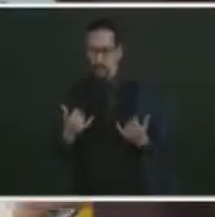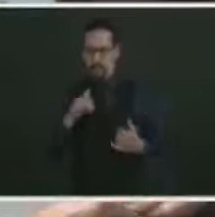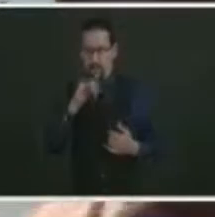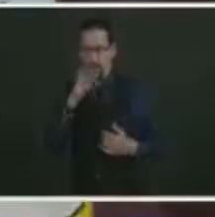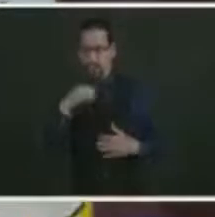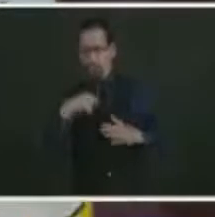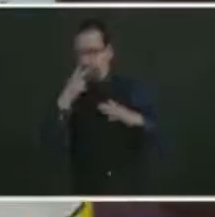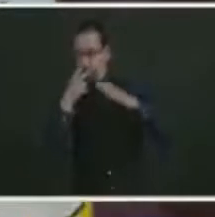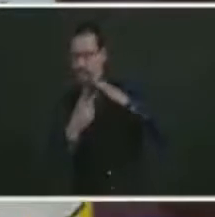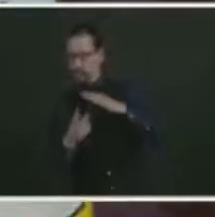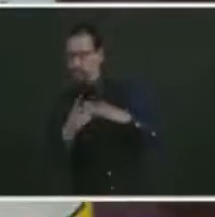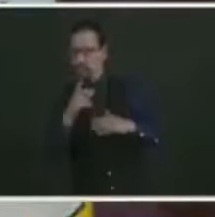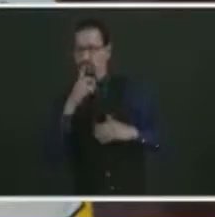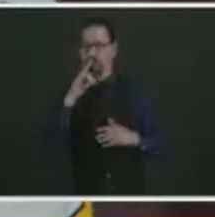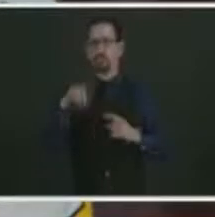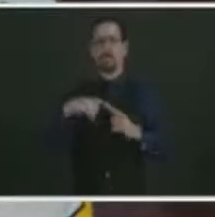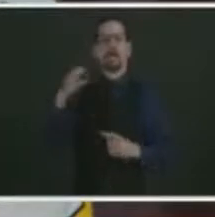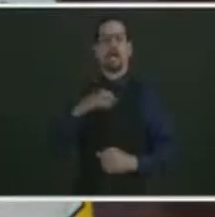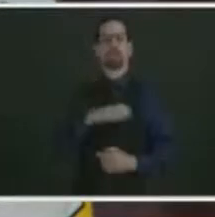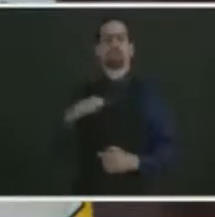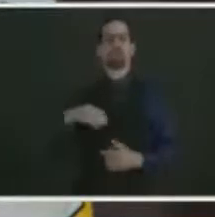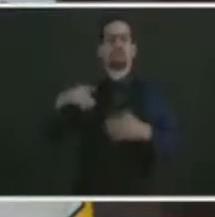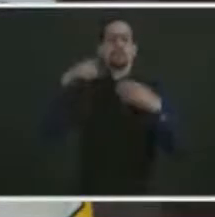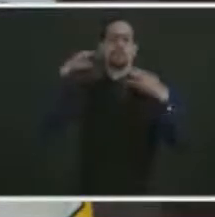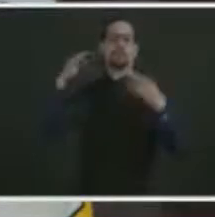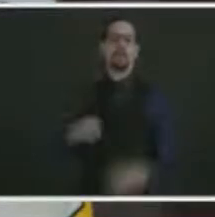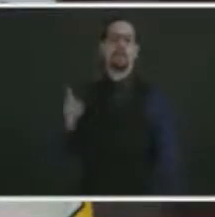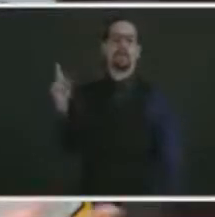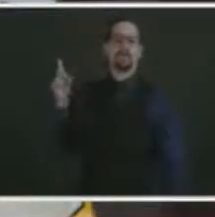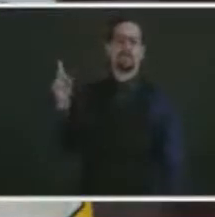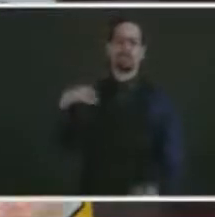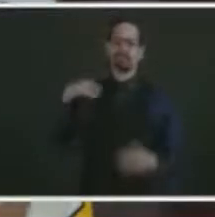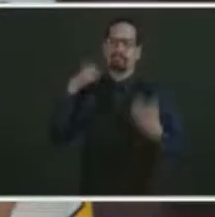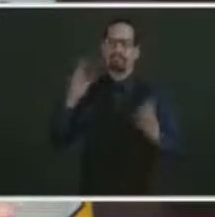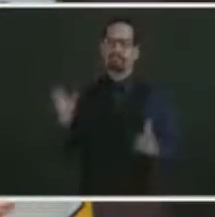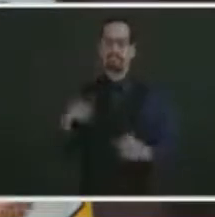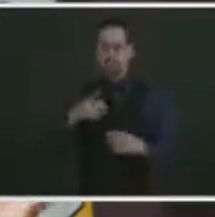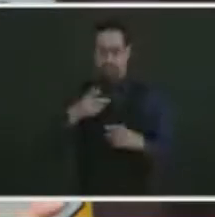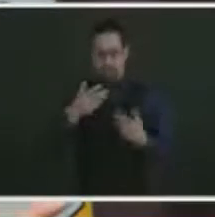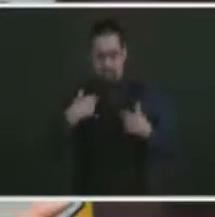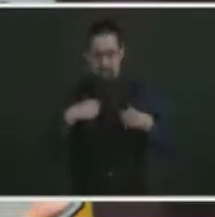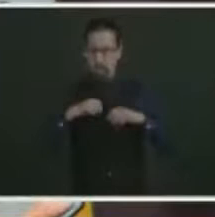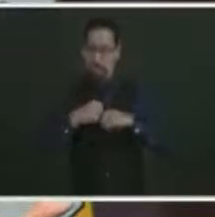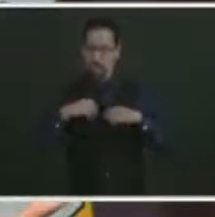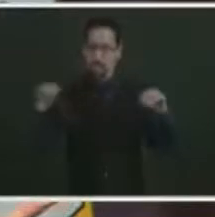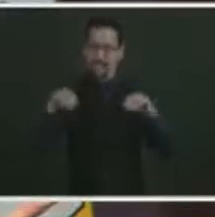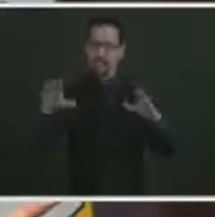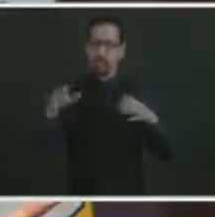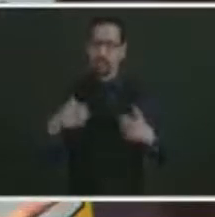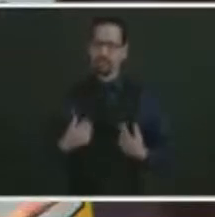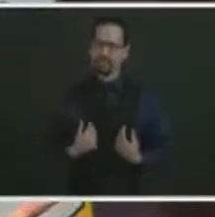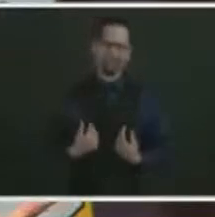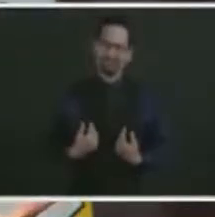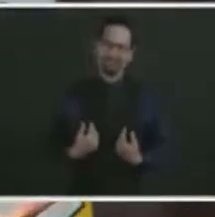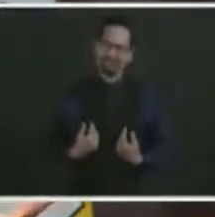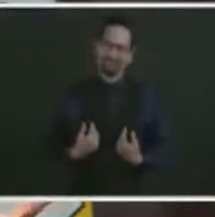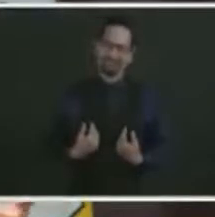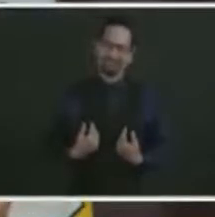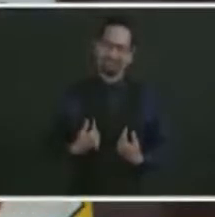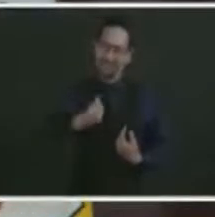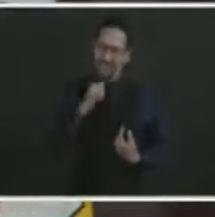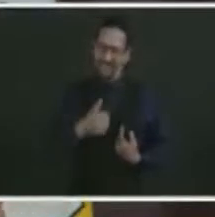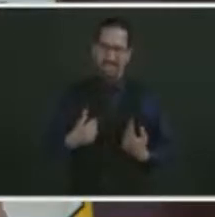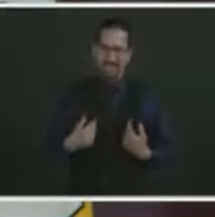to do it, then, I'd be some kind of a magician, and I'm clearly not that. But if you're asking me my assessment, I talk to